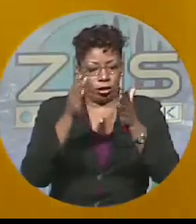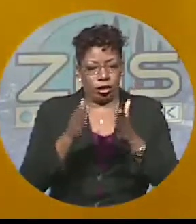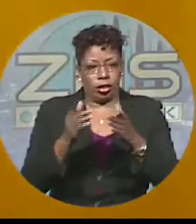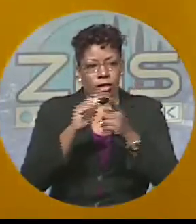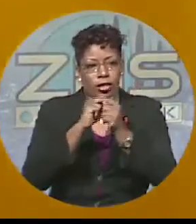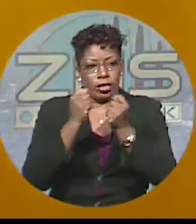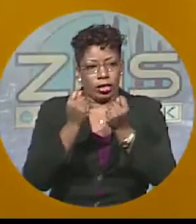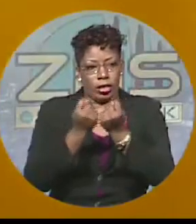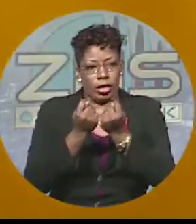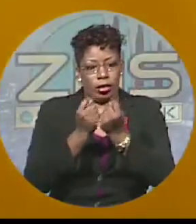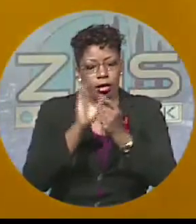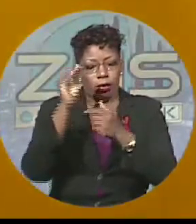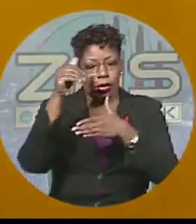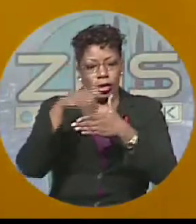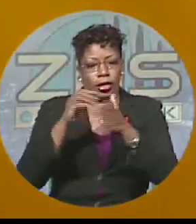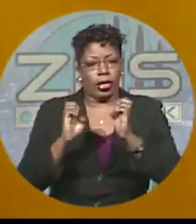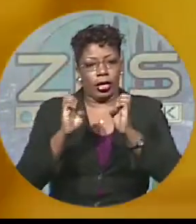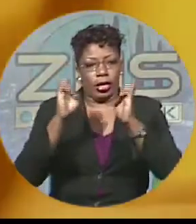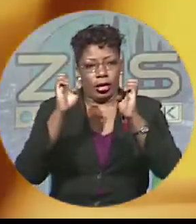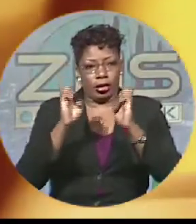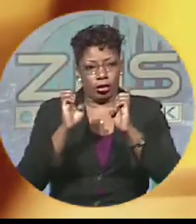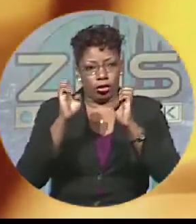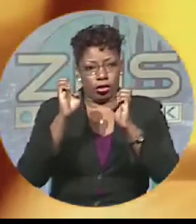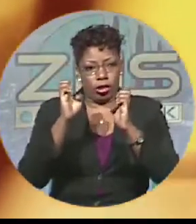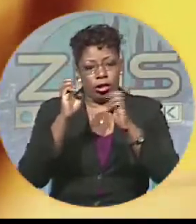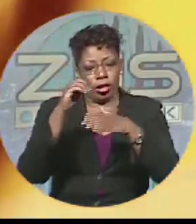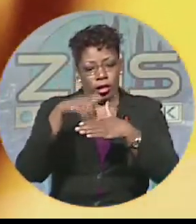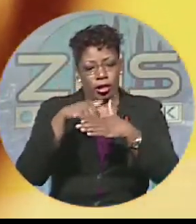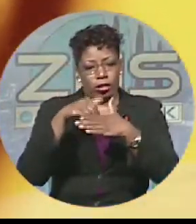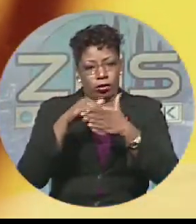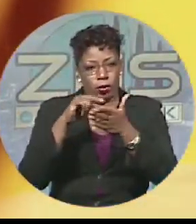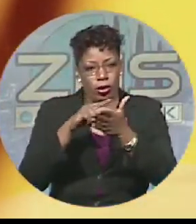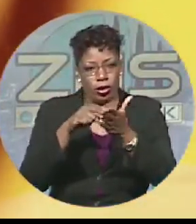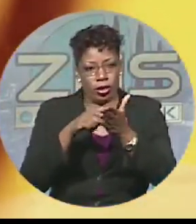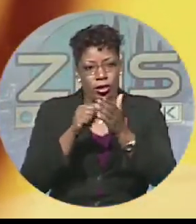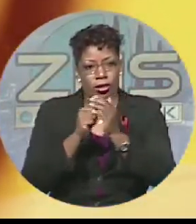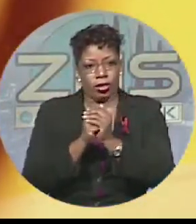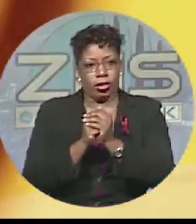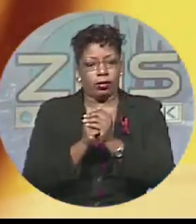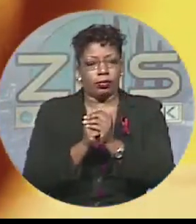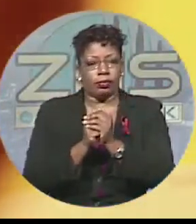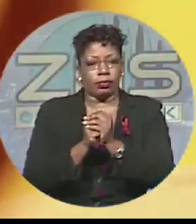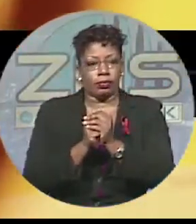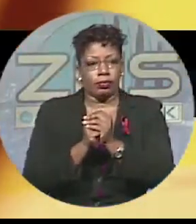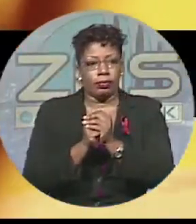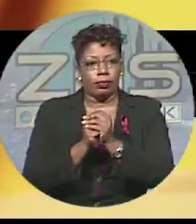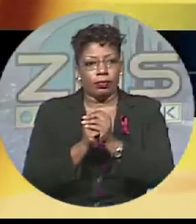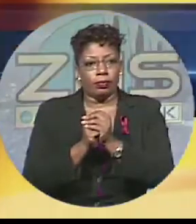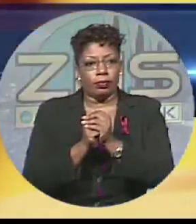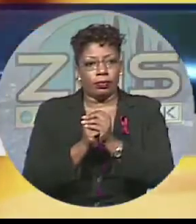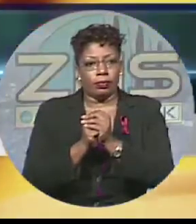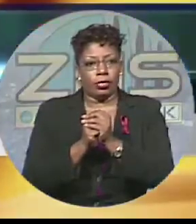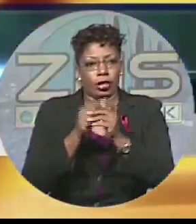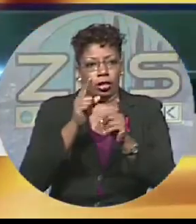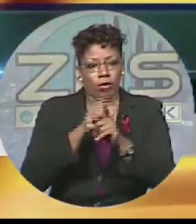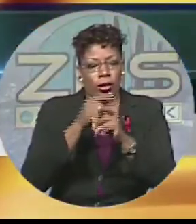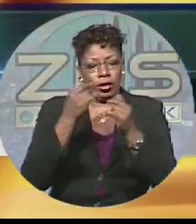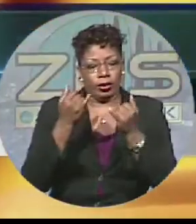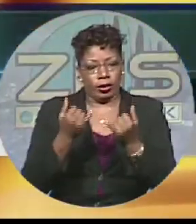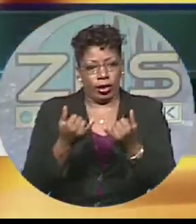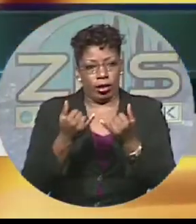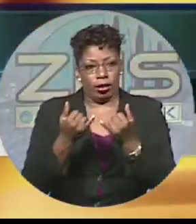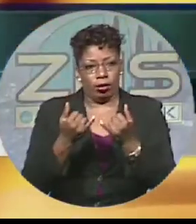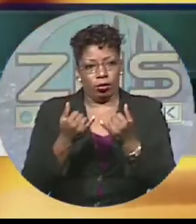incorporated alternative energy concepts to the new structure. I feed off of the client themselves, all right, and so far we've